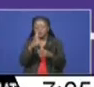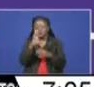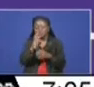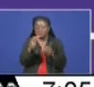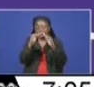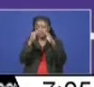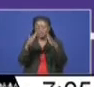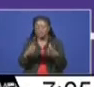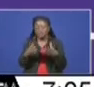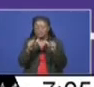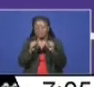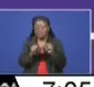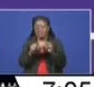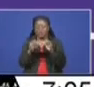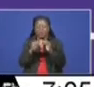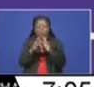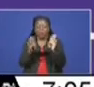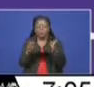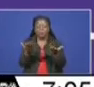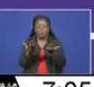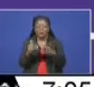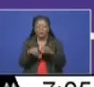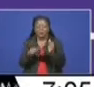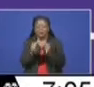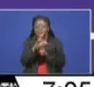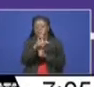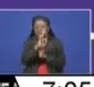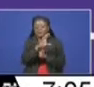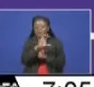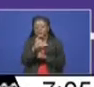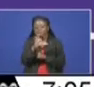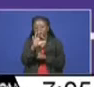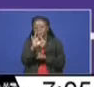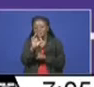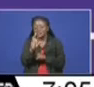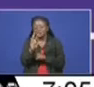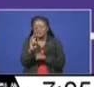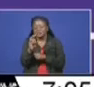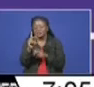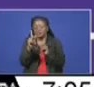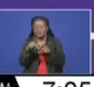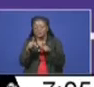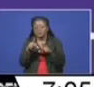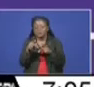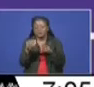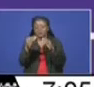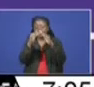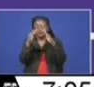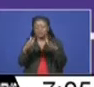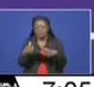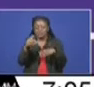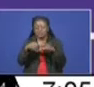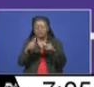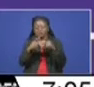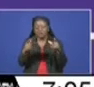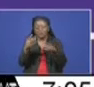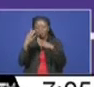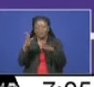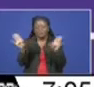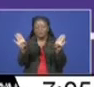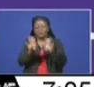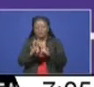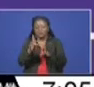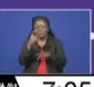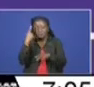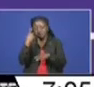with 796 occupants. The shelters in Grand Bahama are closed due to a lack of use, and there are no shelters